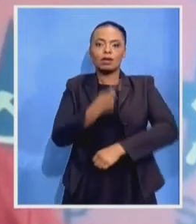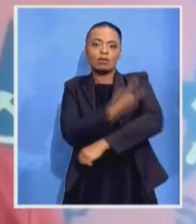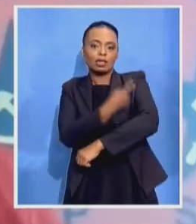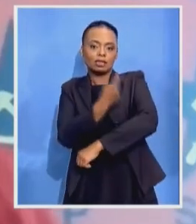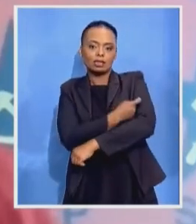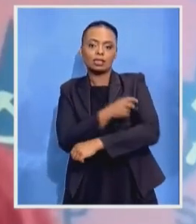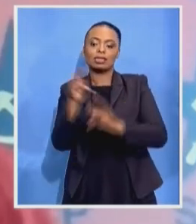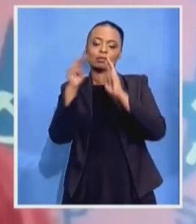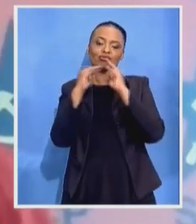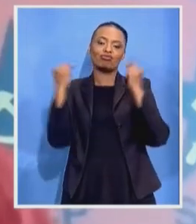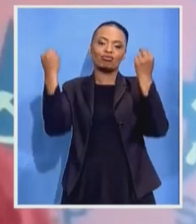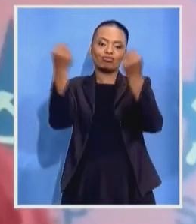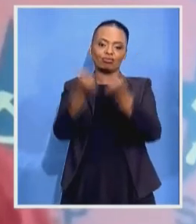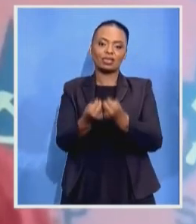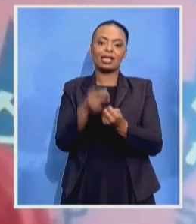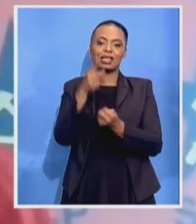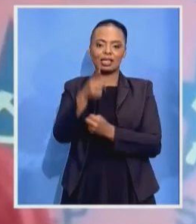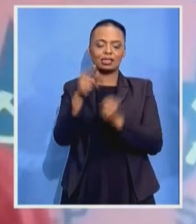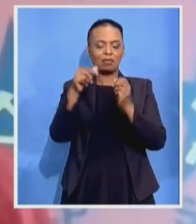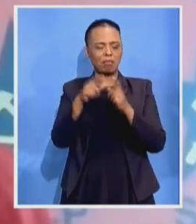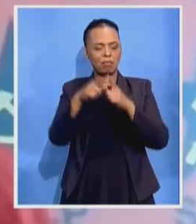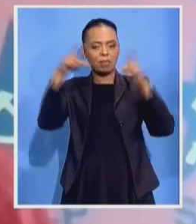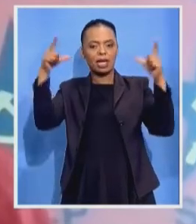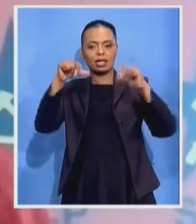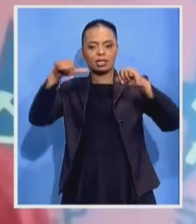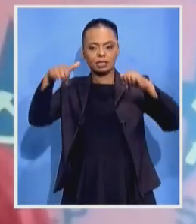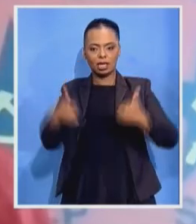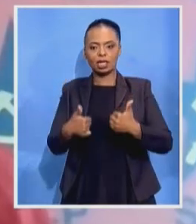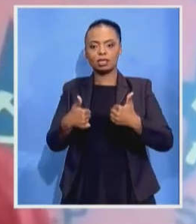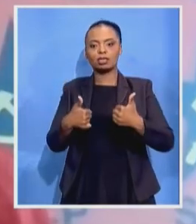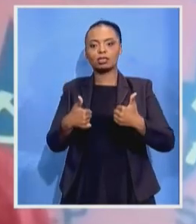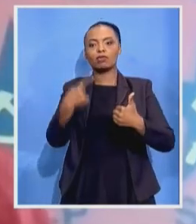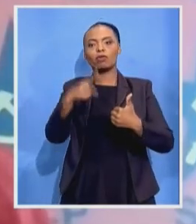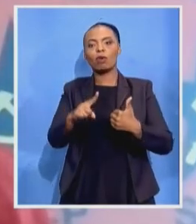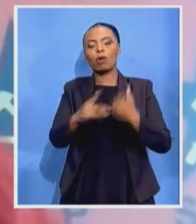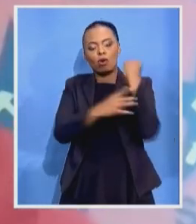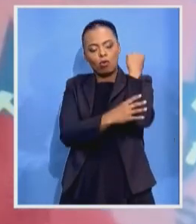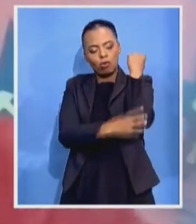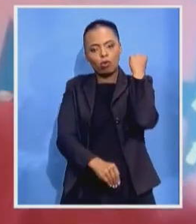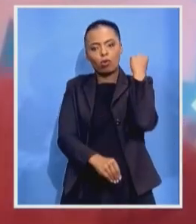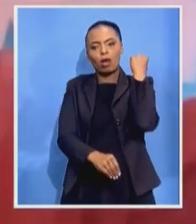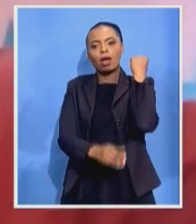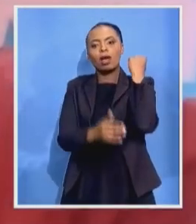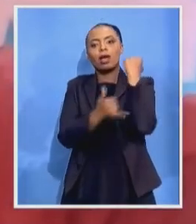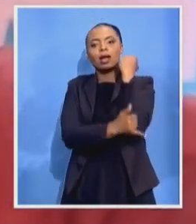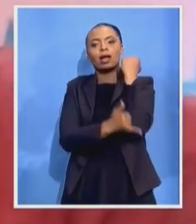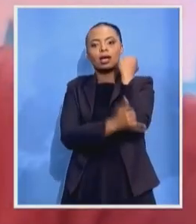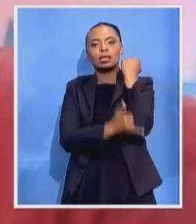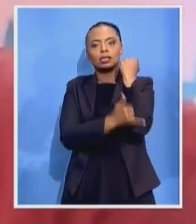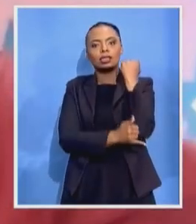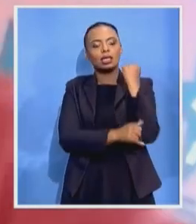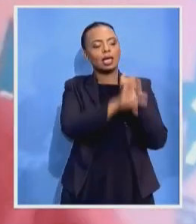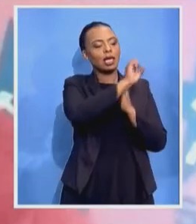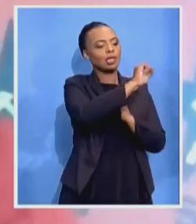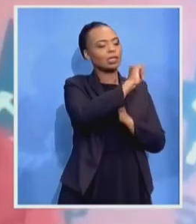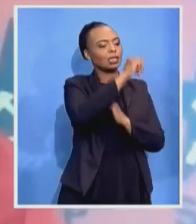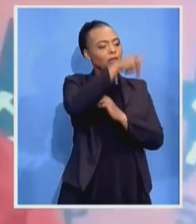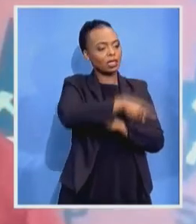countries. Is the SACP engaging its international alliance partners